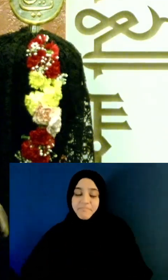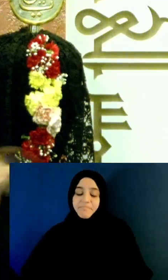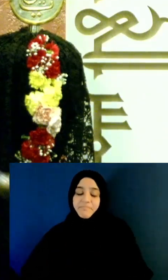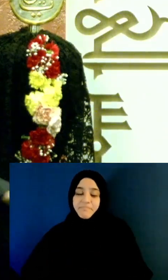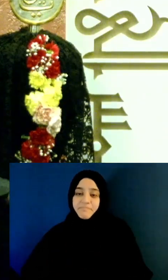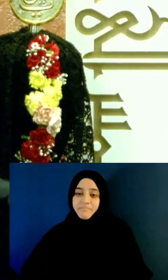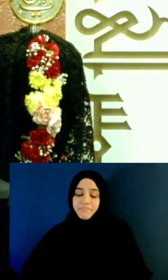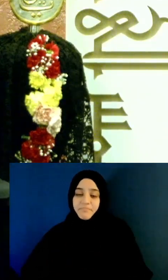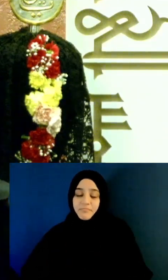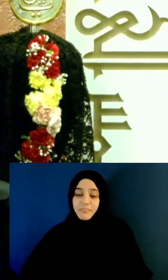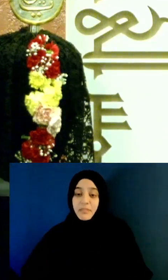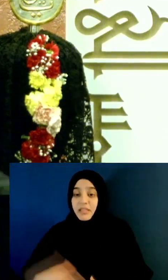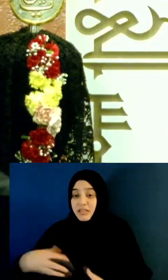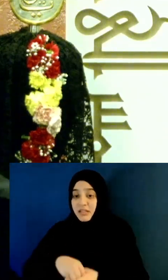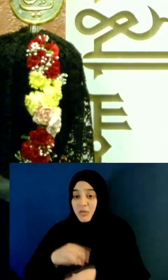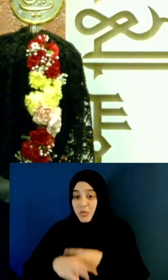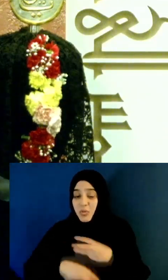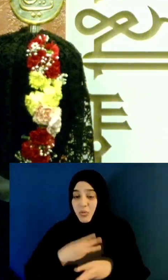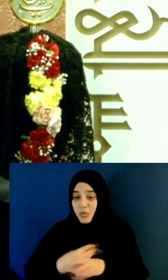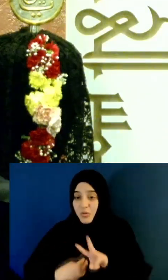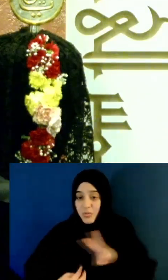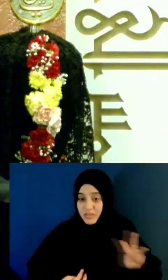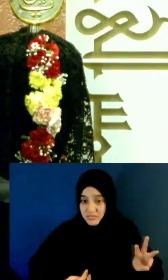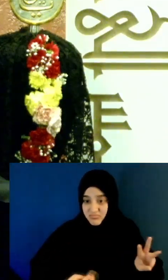In the Western world, we all live in the West.